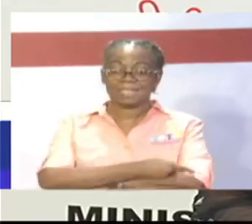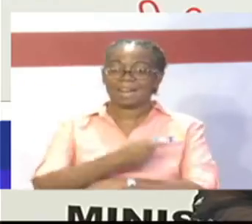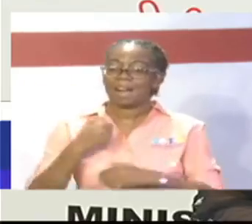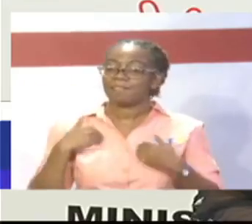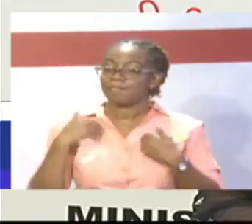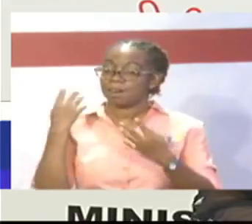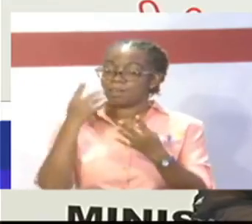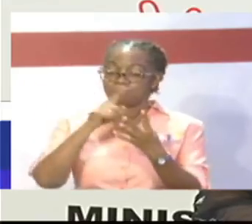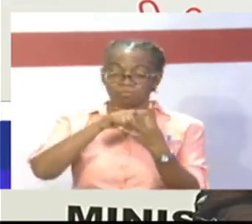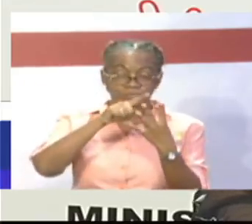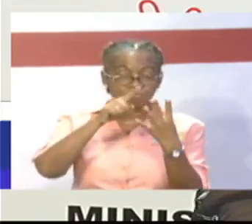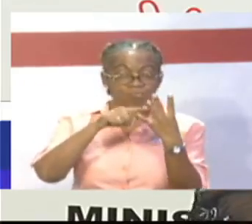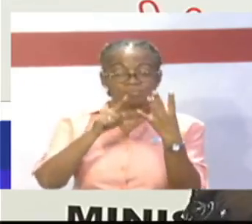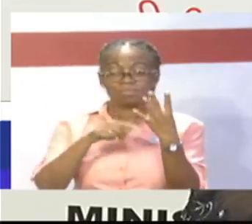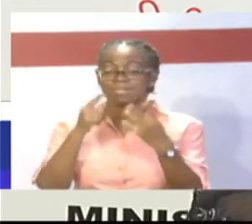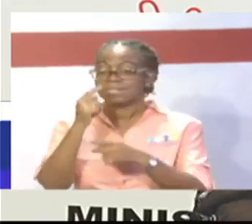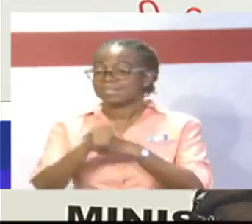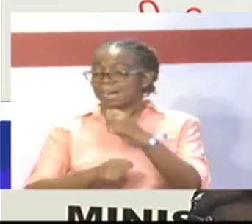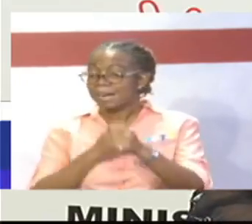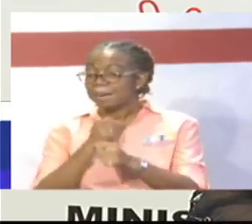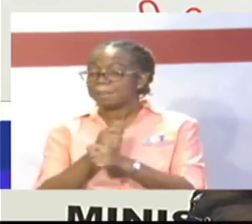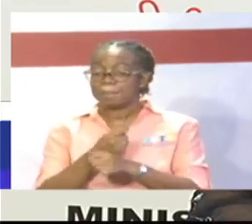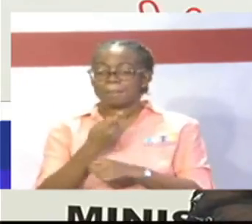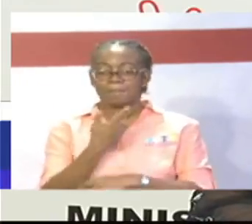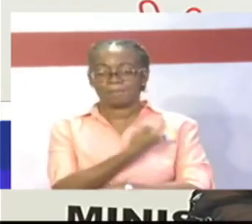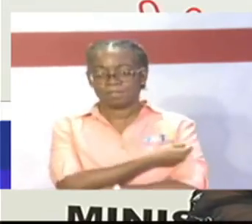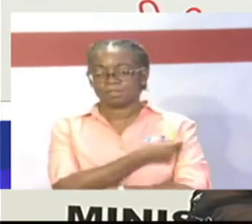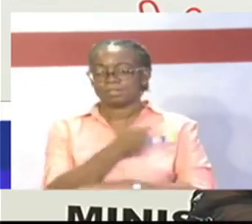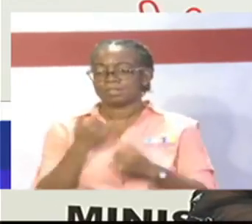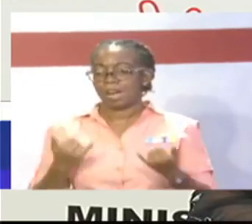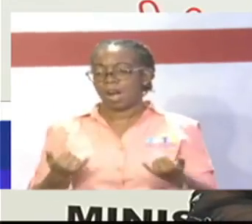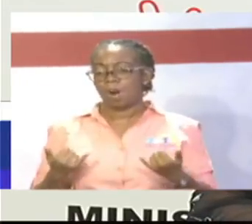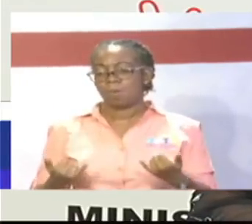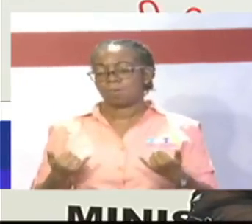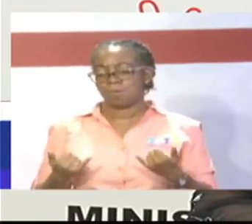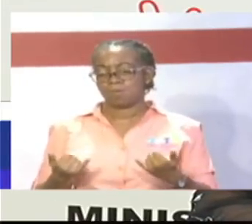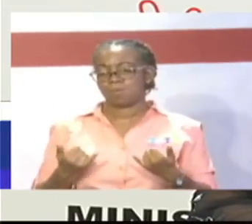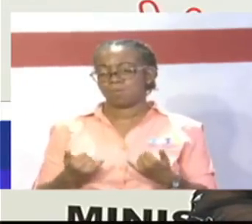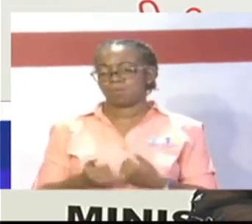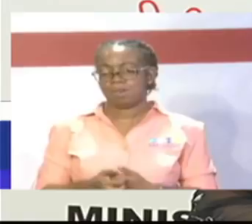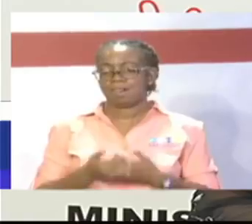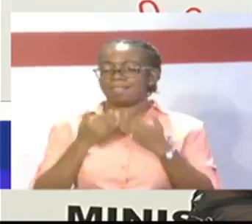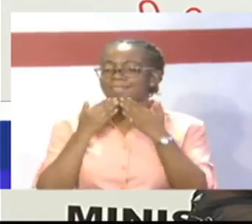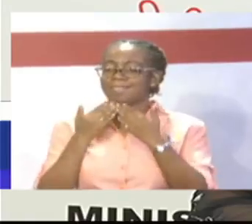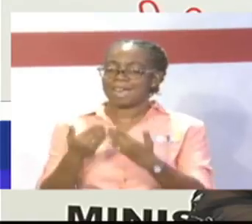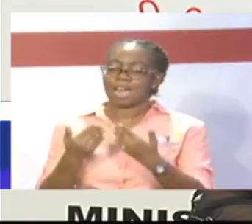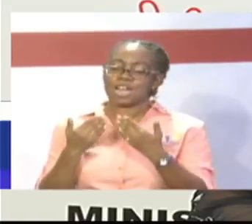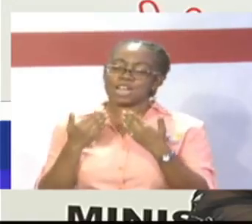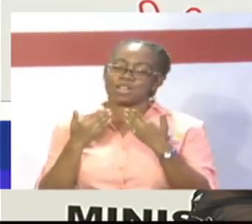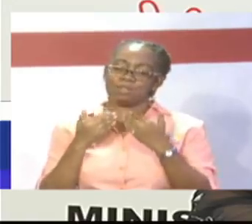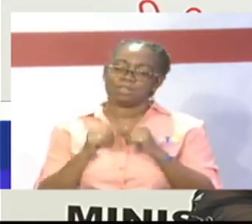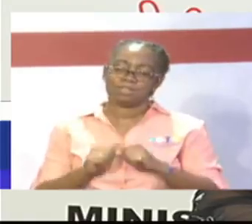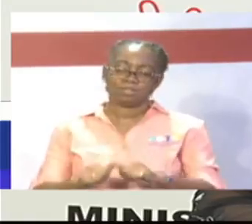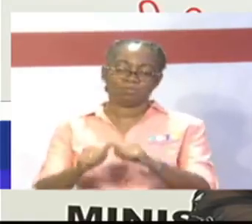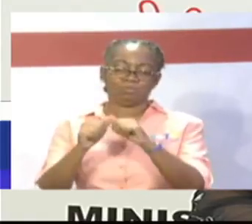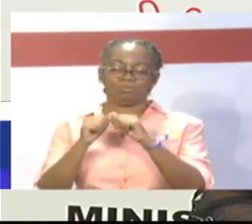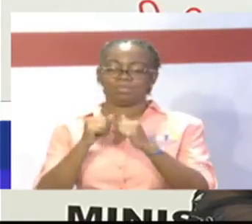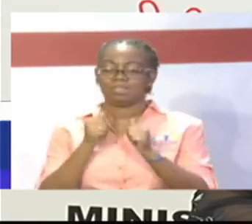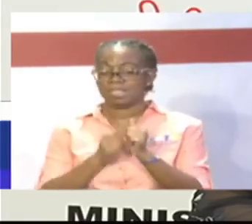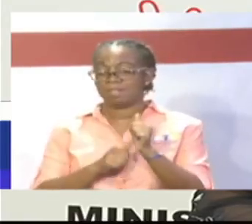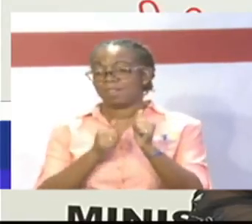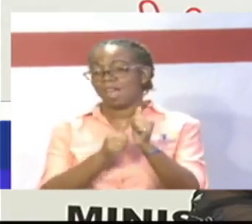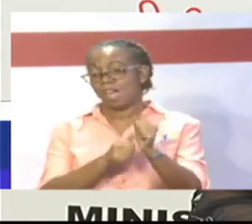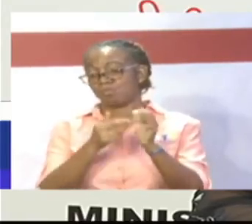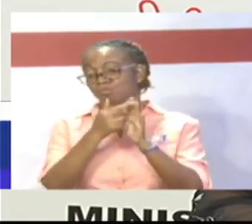of vaccines available at this point in time. Thank you very much for continuing to comply with the